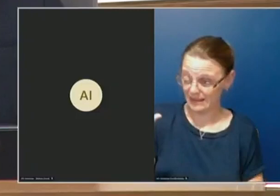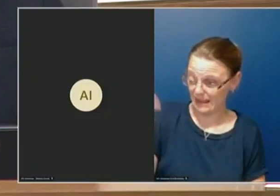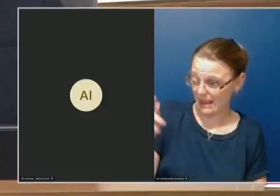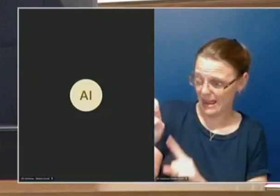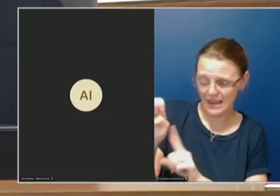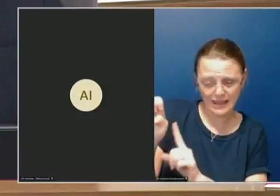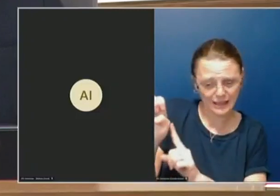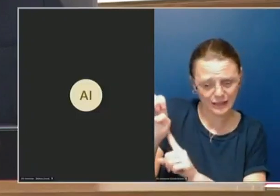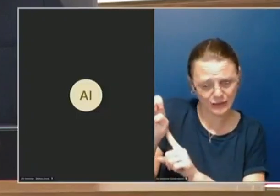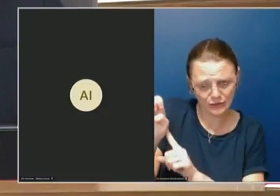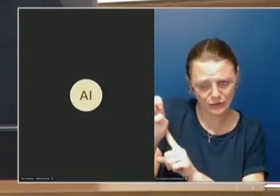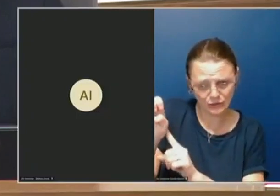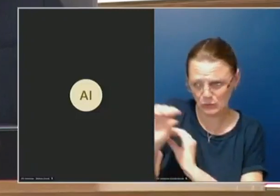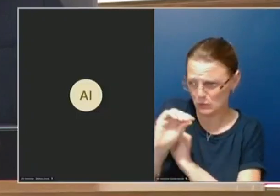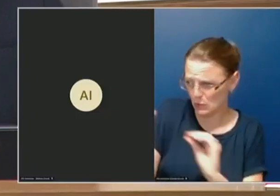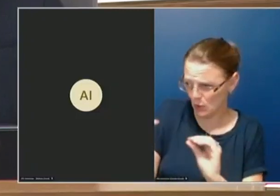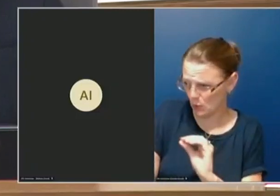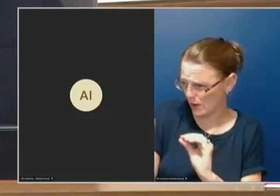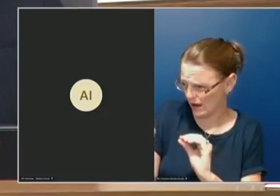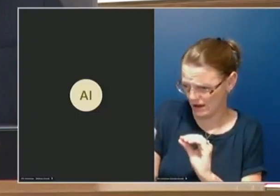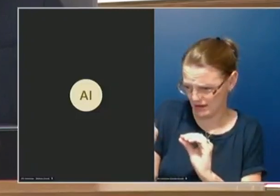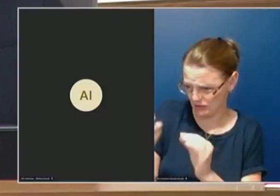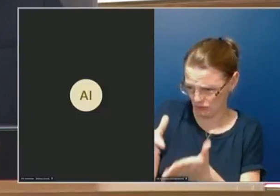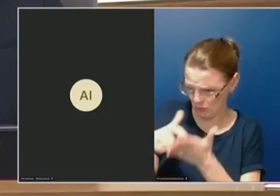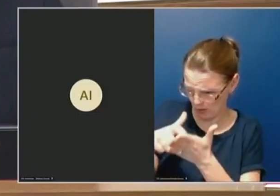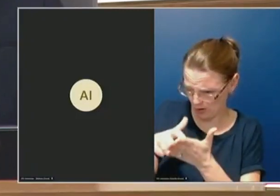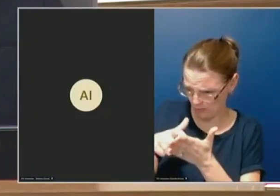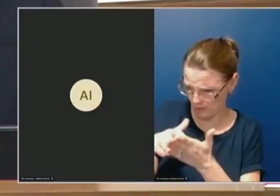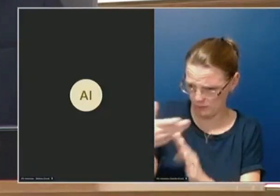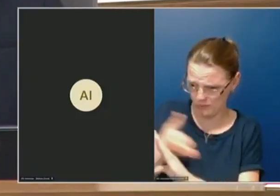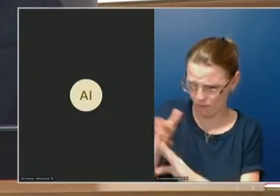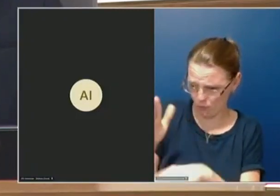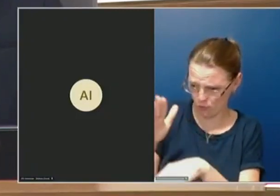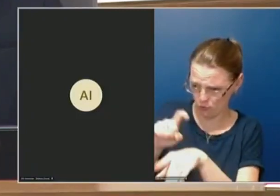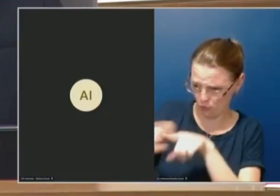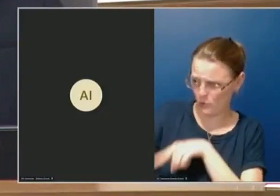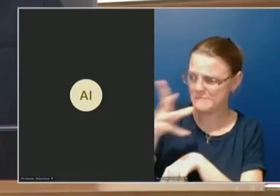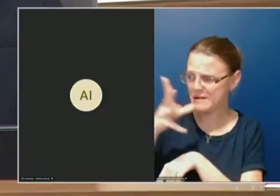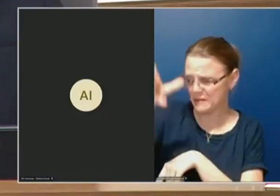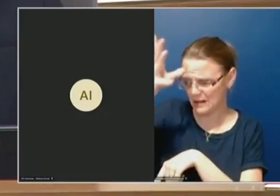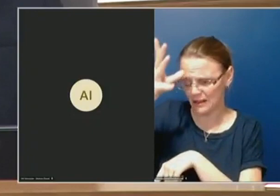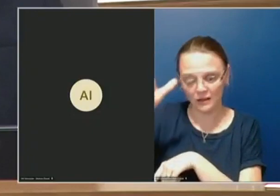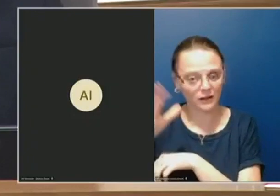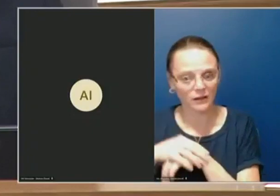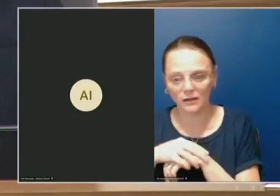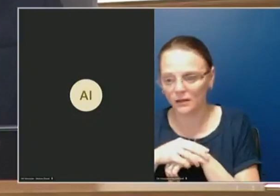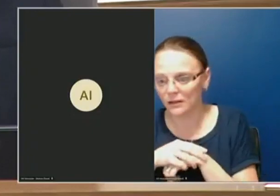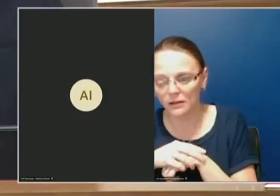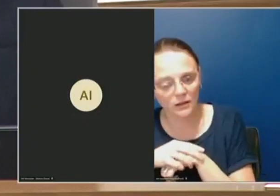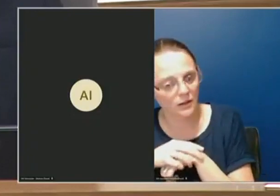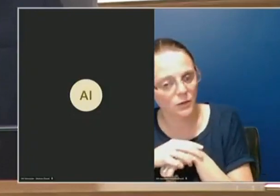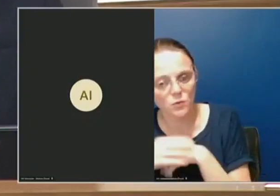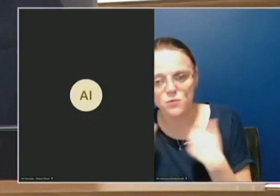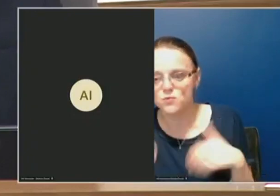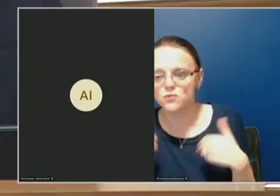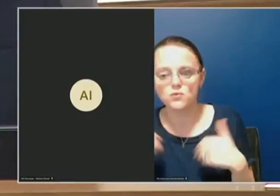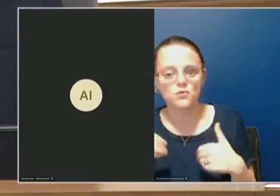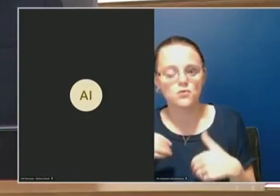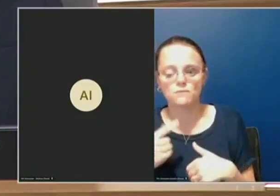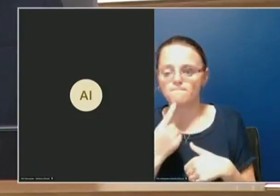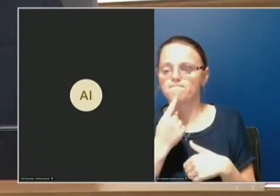no age be involved with making these decisions that impact life is very discouraging.